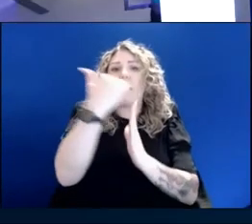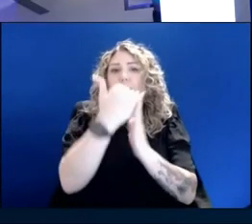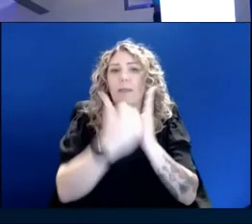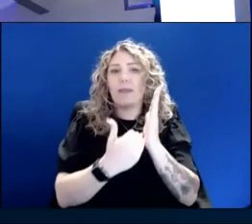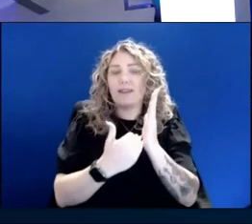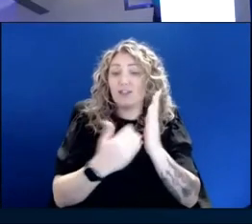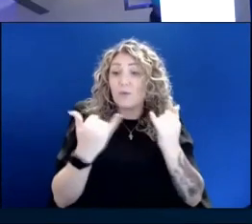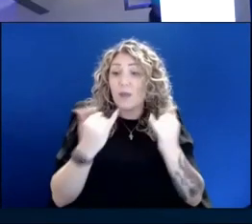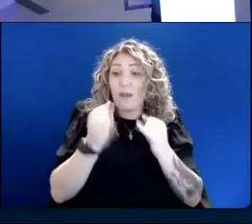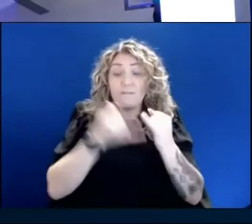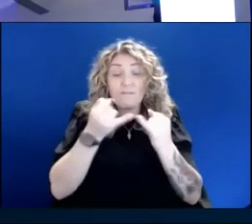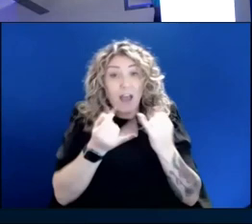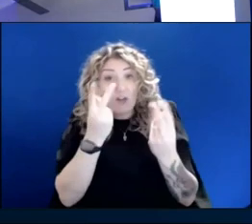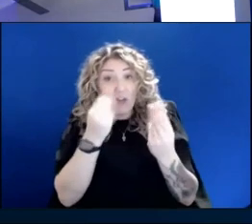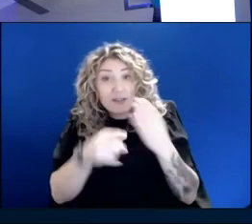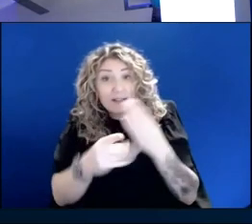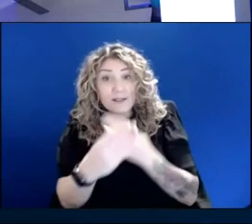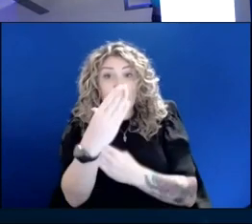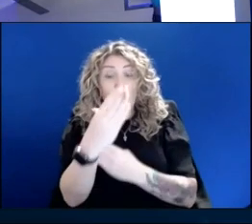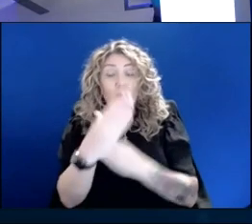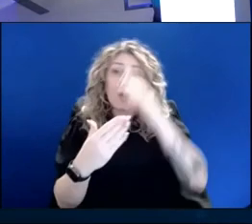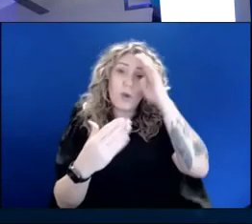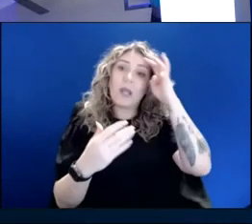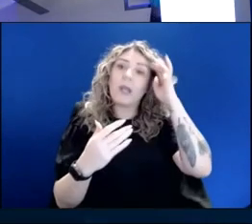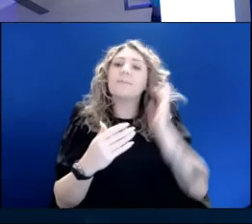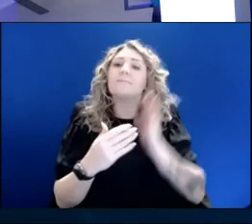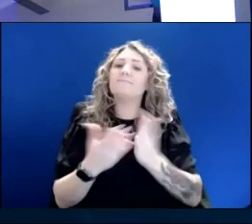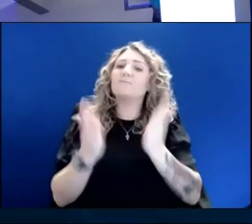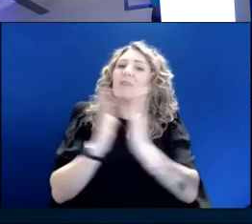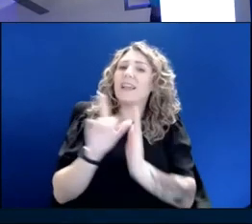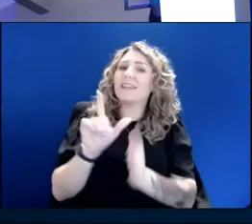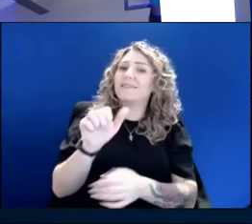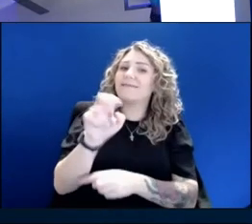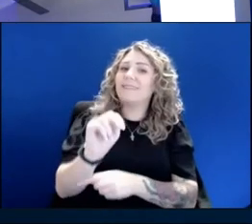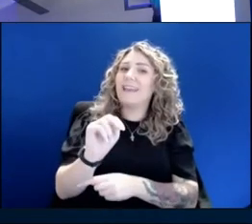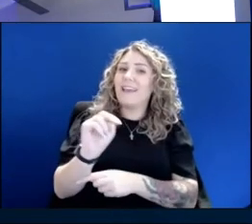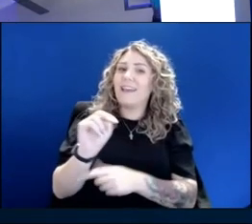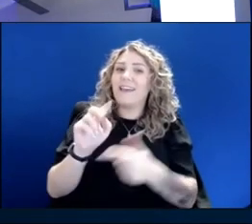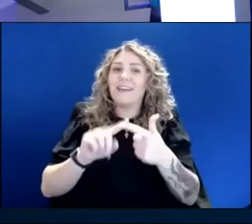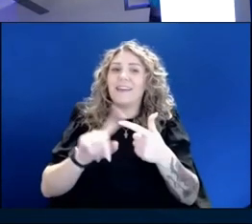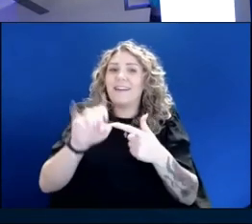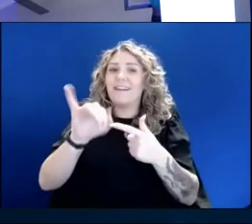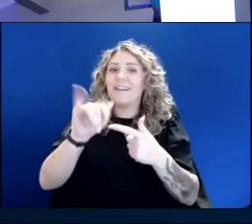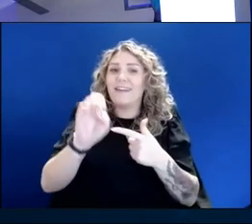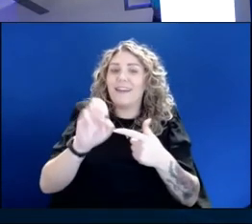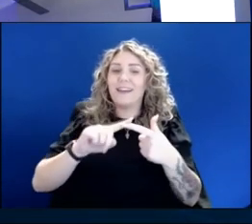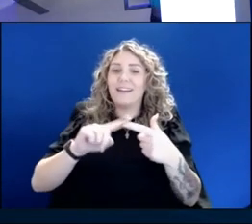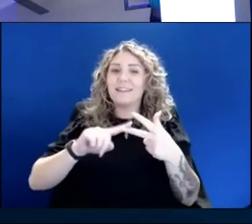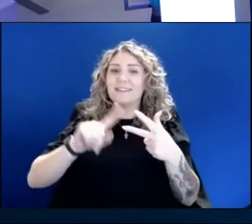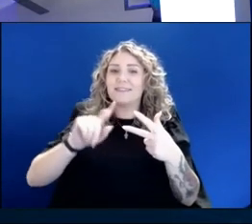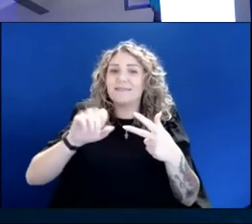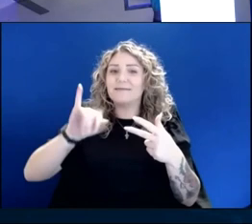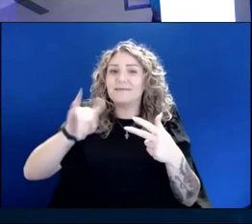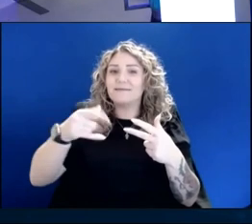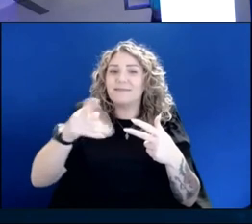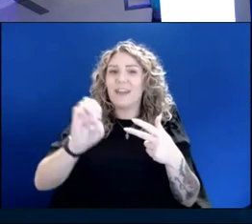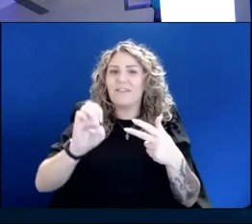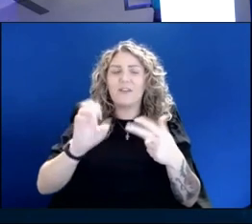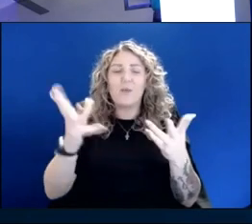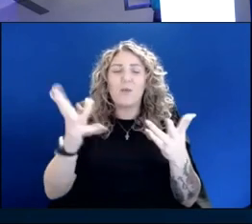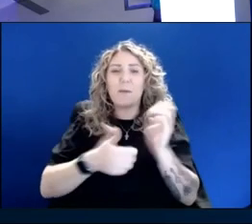morning, but I do want to ask Dan, Katie, and Stephanie, just what are you both looking forward to? I think we have some